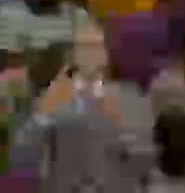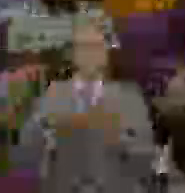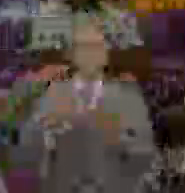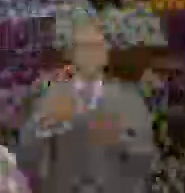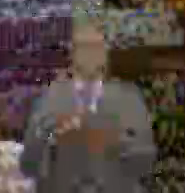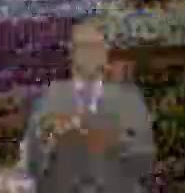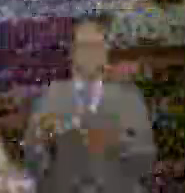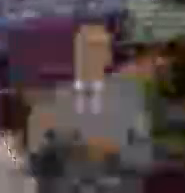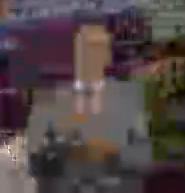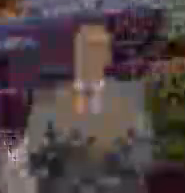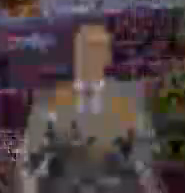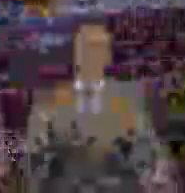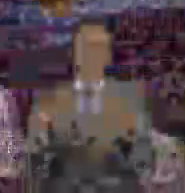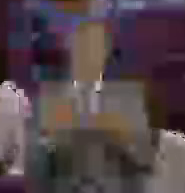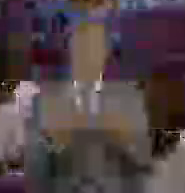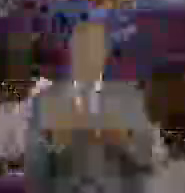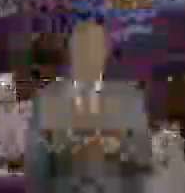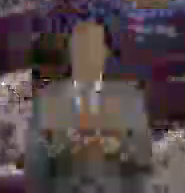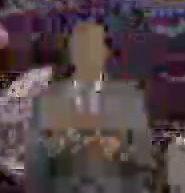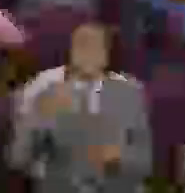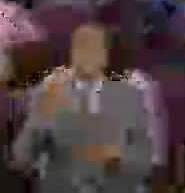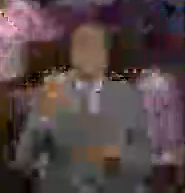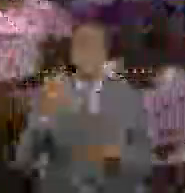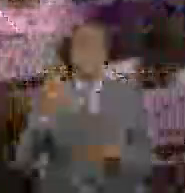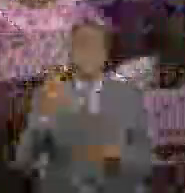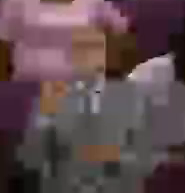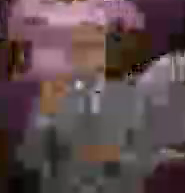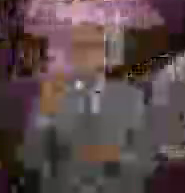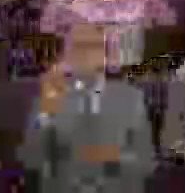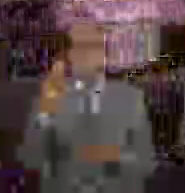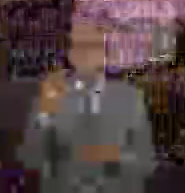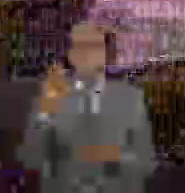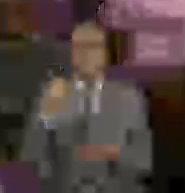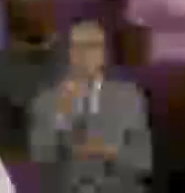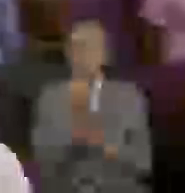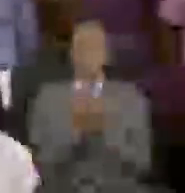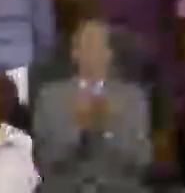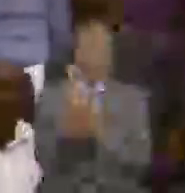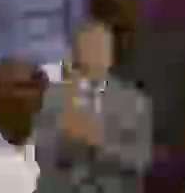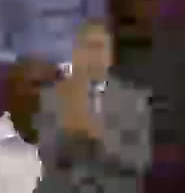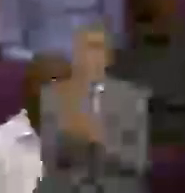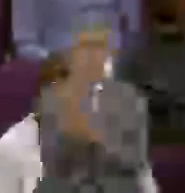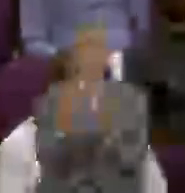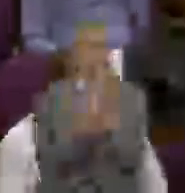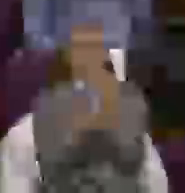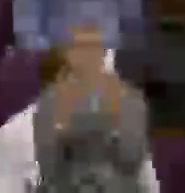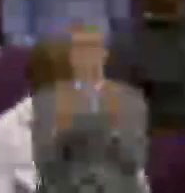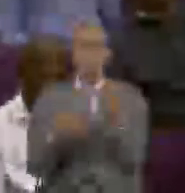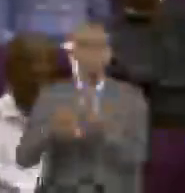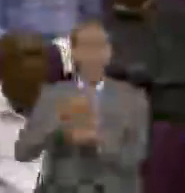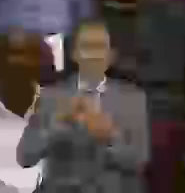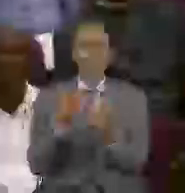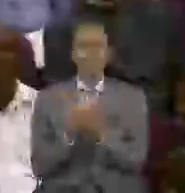me and Barnabas the right hands of fellowship, that we should go unto